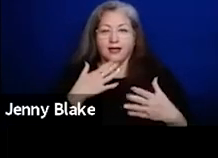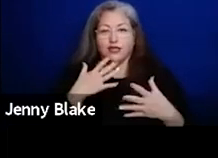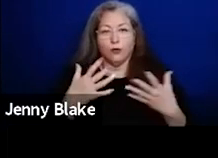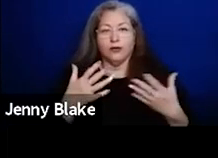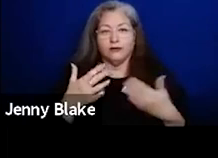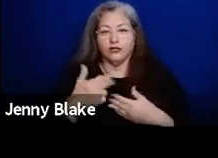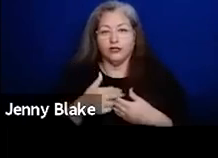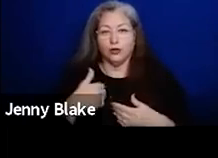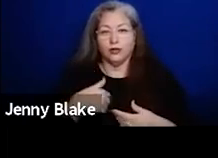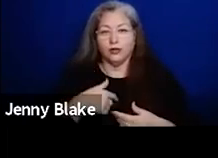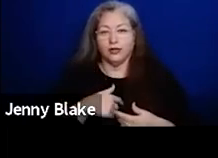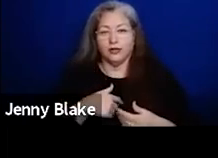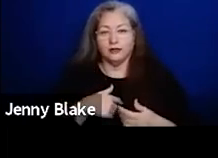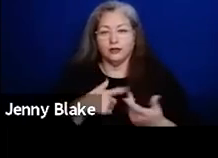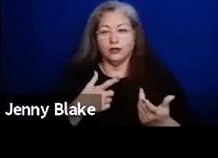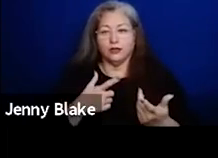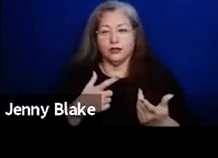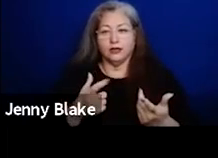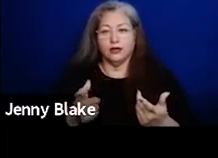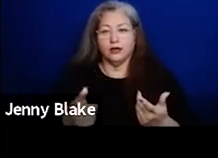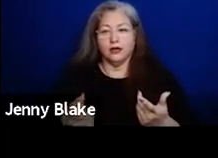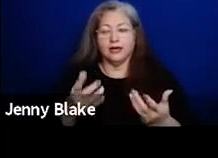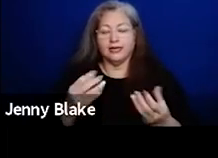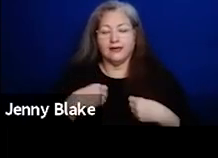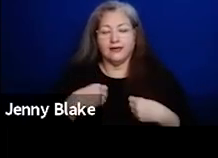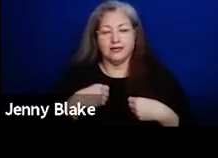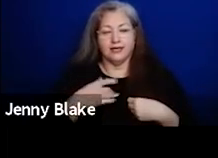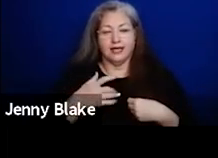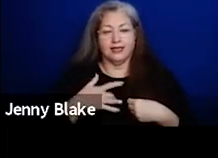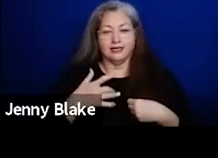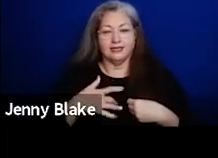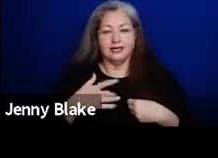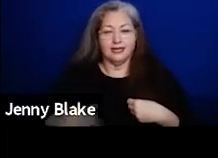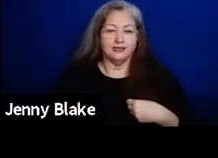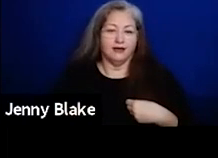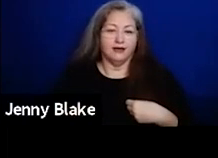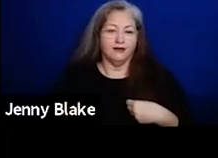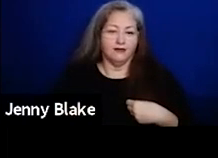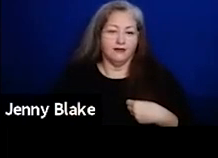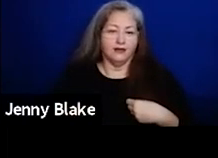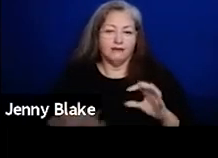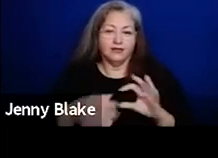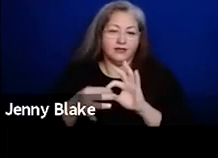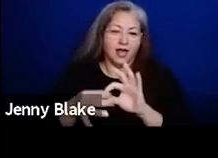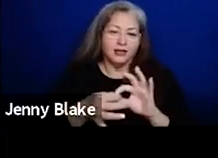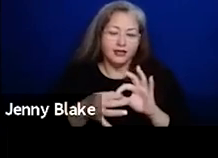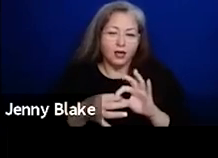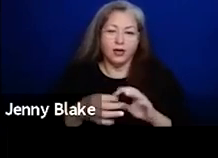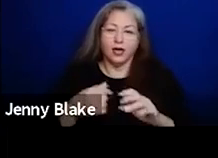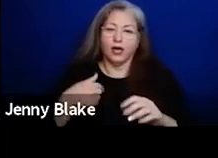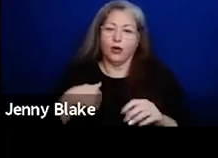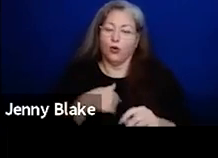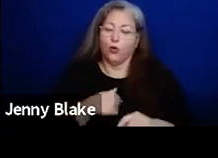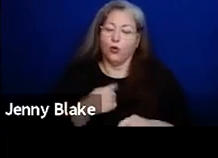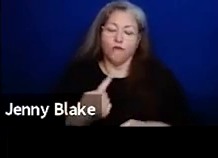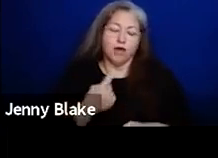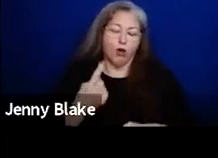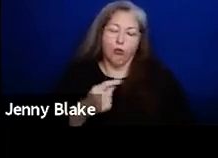joining us. It gives us all a sense of solidarity. We're not alone. And